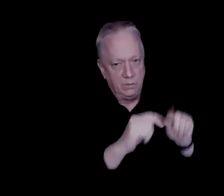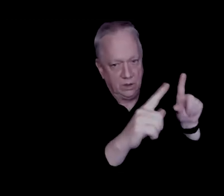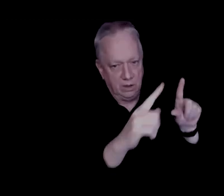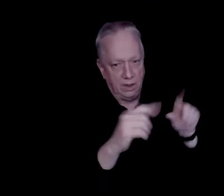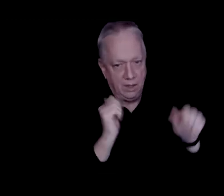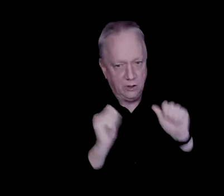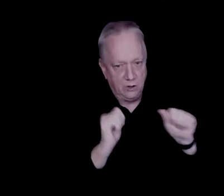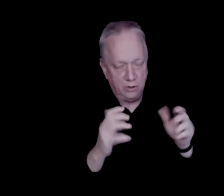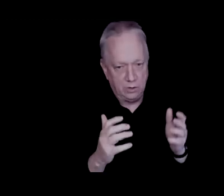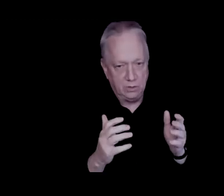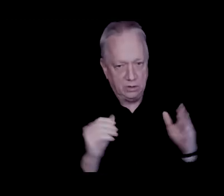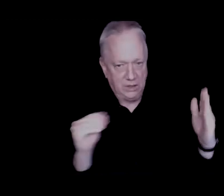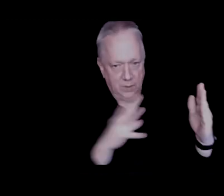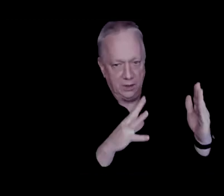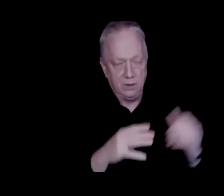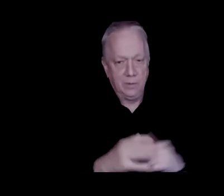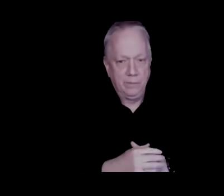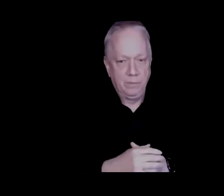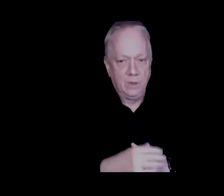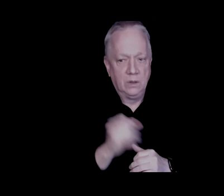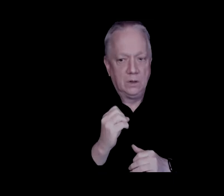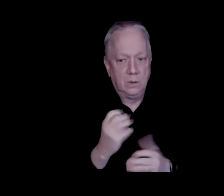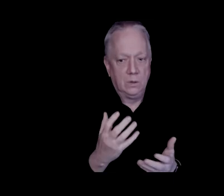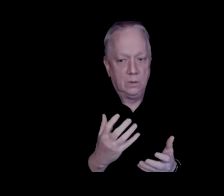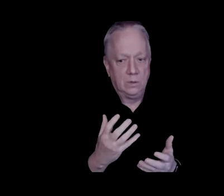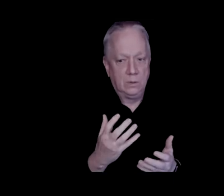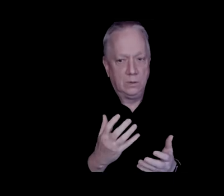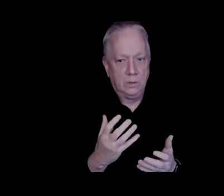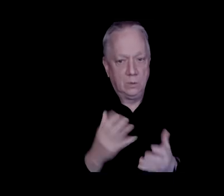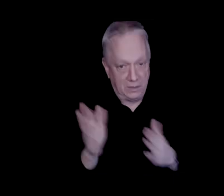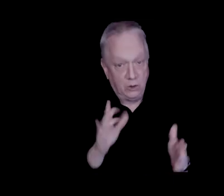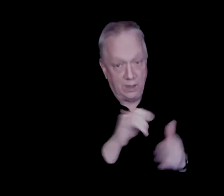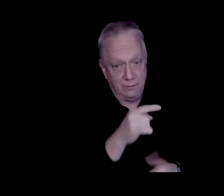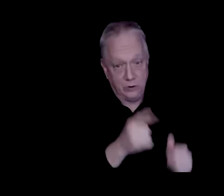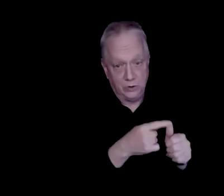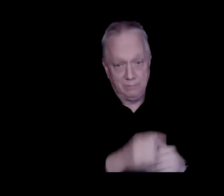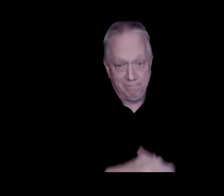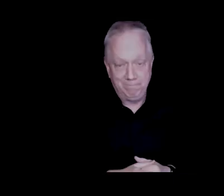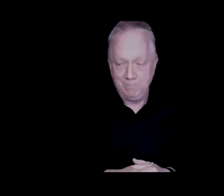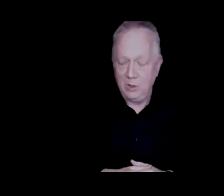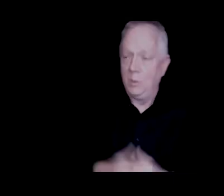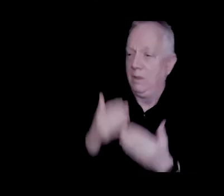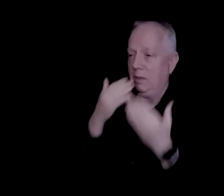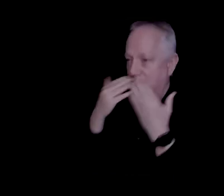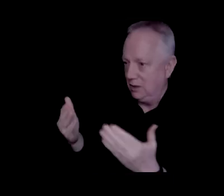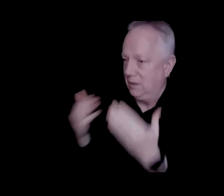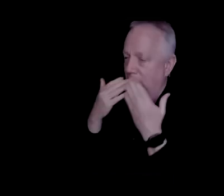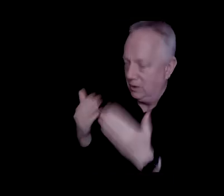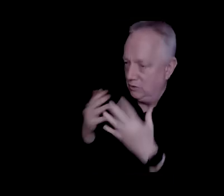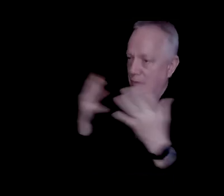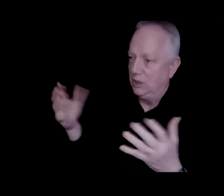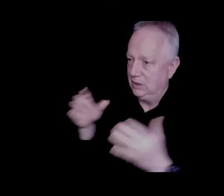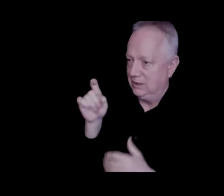theater, on the cinema, you see, so we plan to do that. Well, thank you so much,